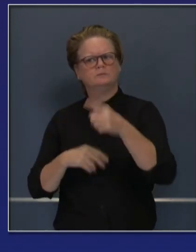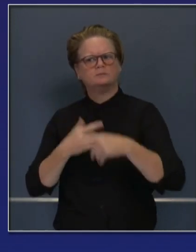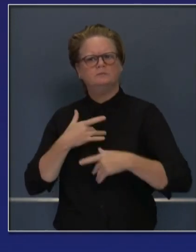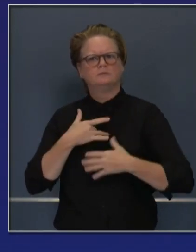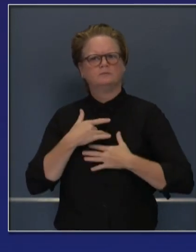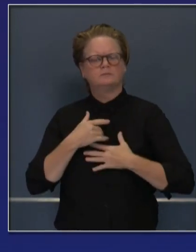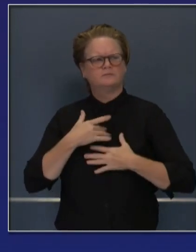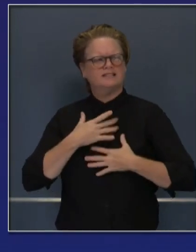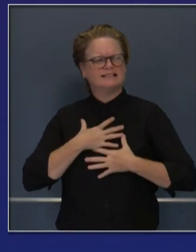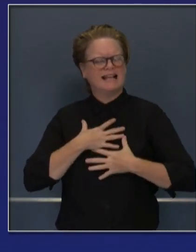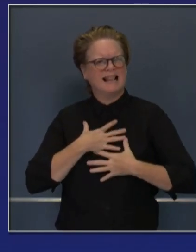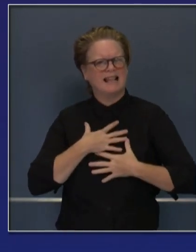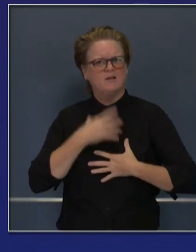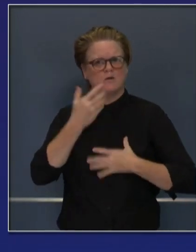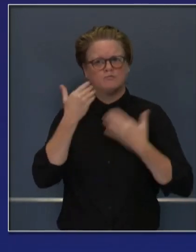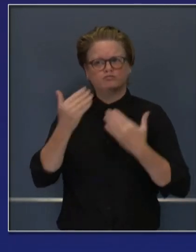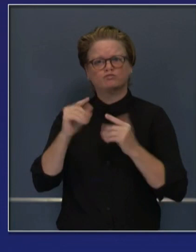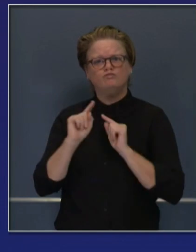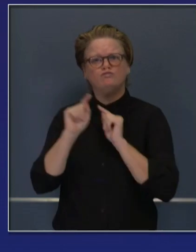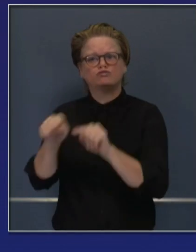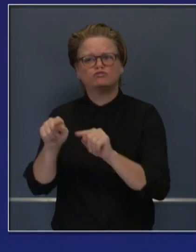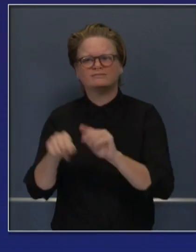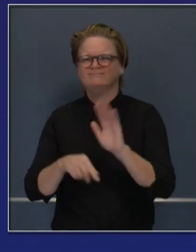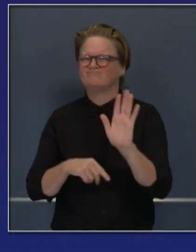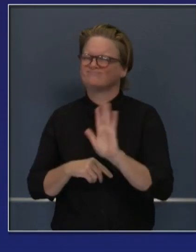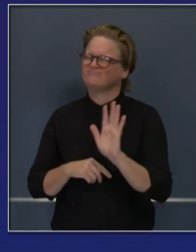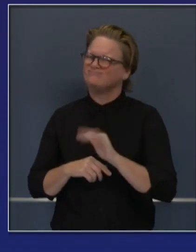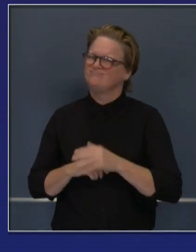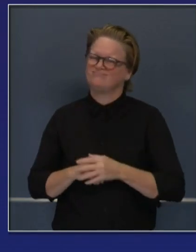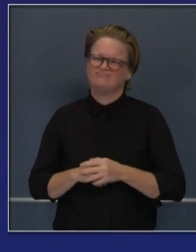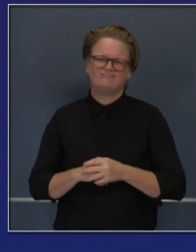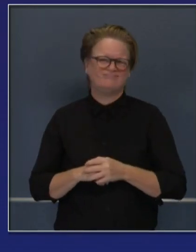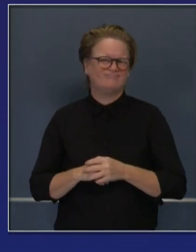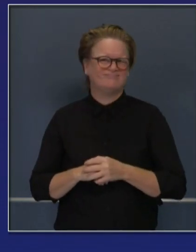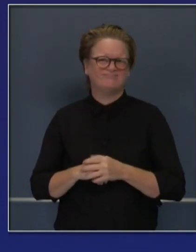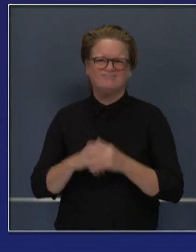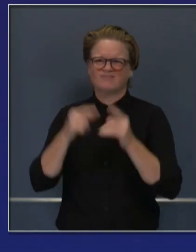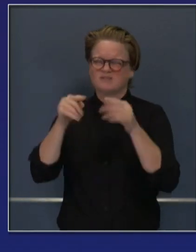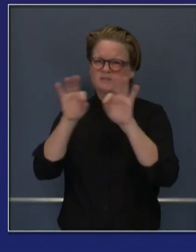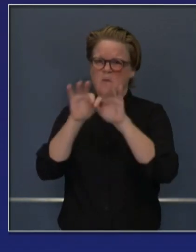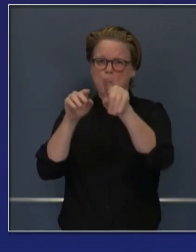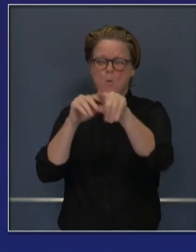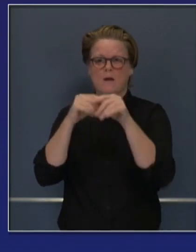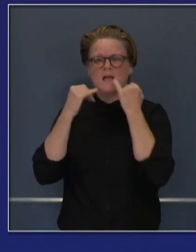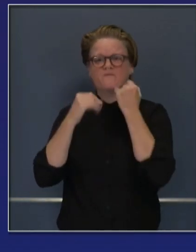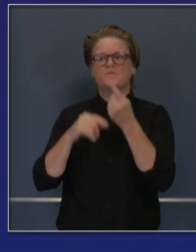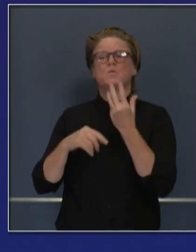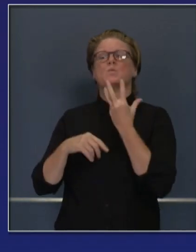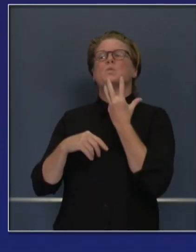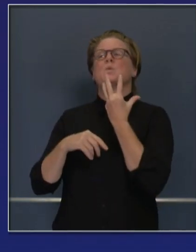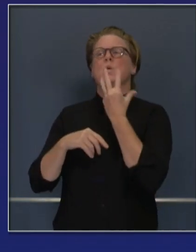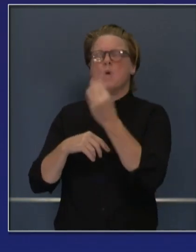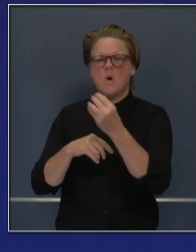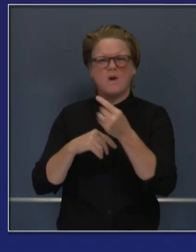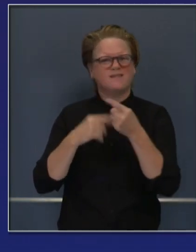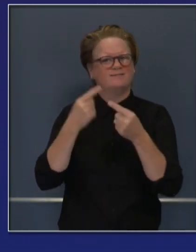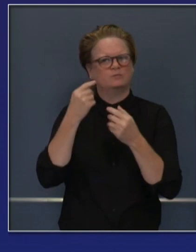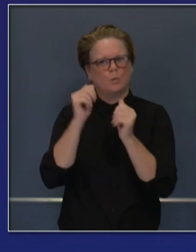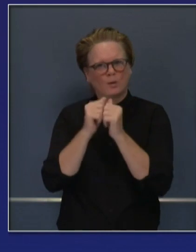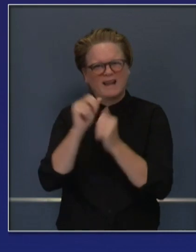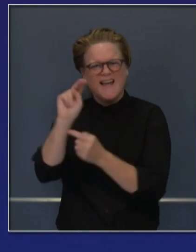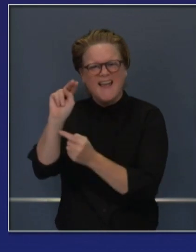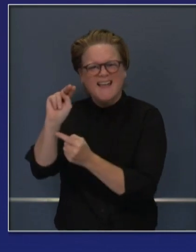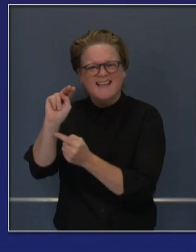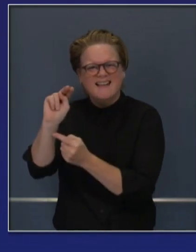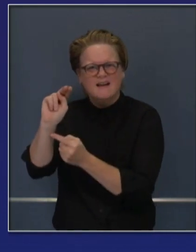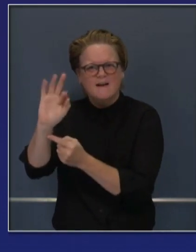having a surgical mask or even an N95 that fits snugly and tightly as available for those individuals so they